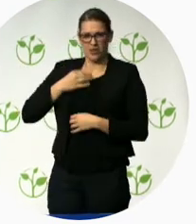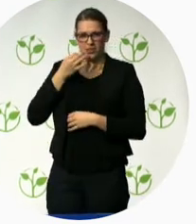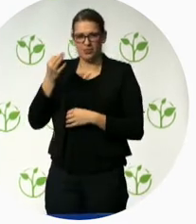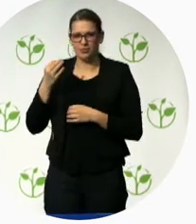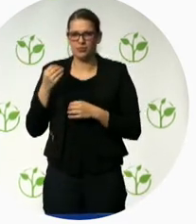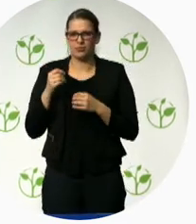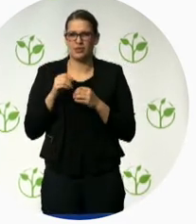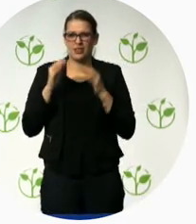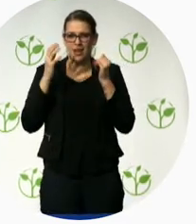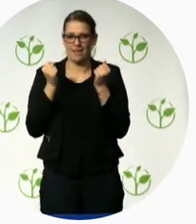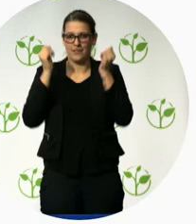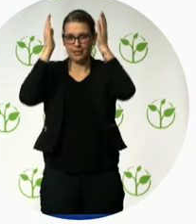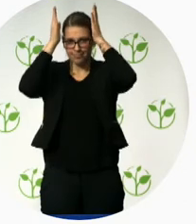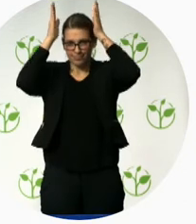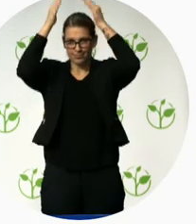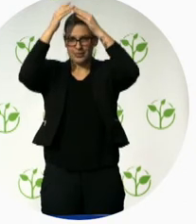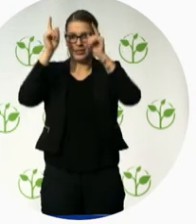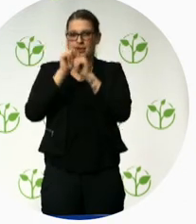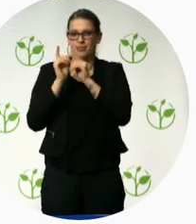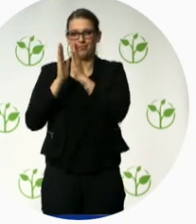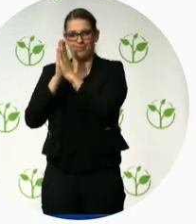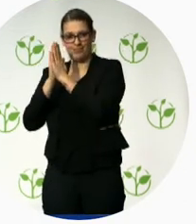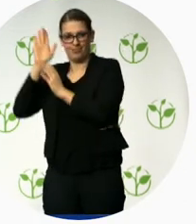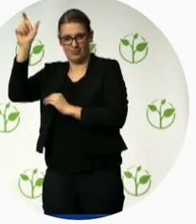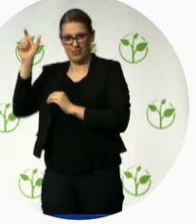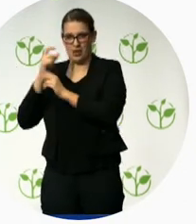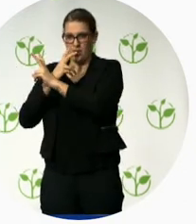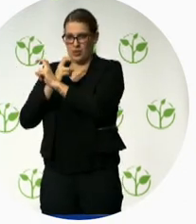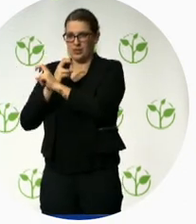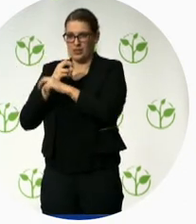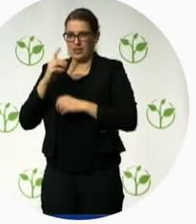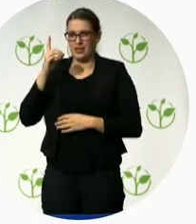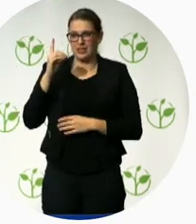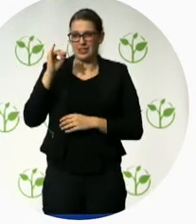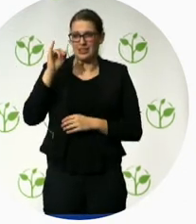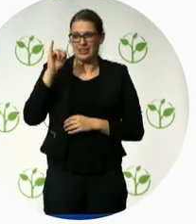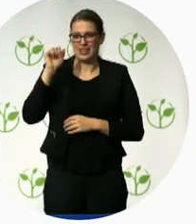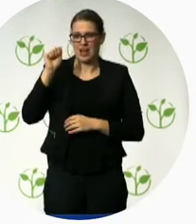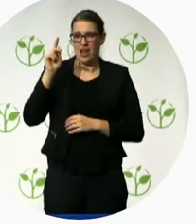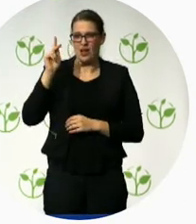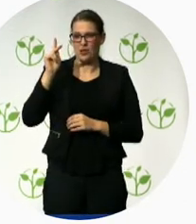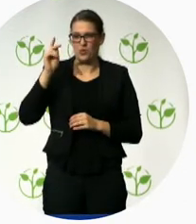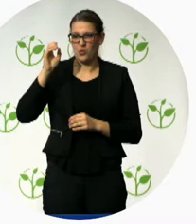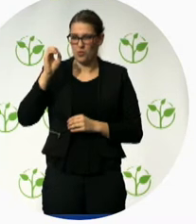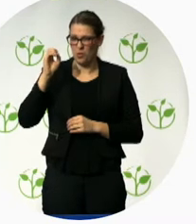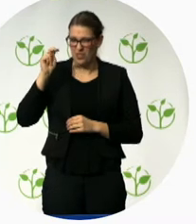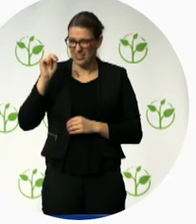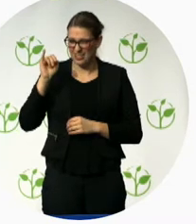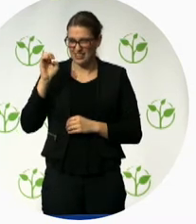I was really interested in the issue that you get local governments actually to